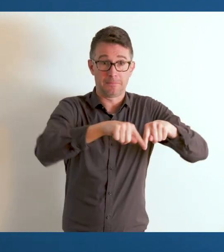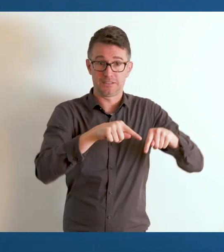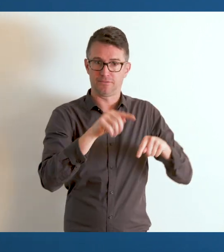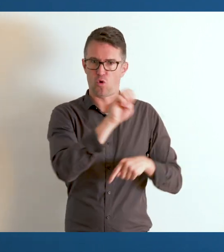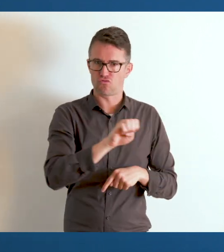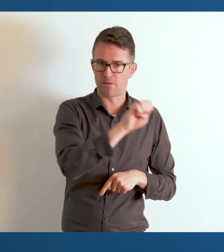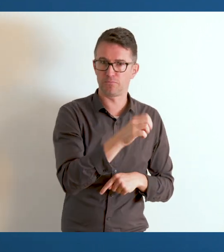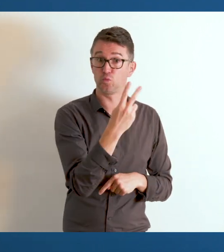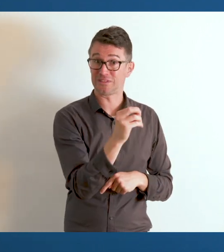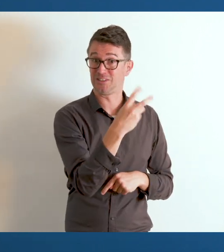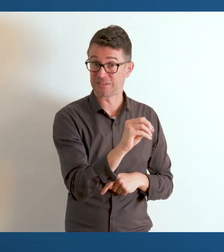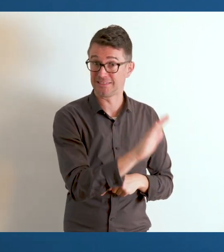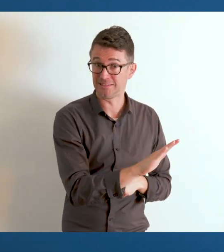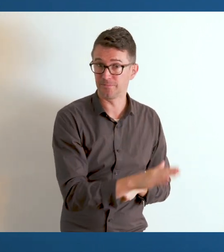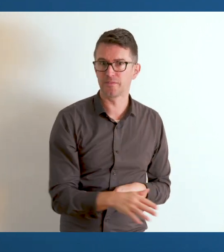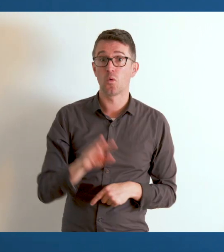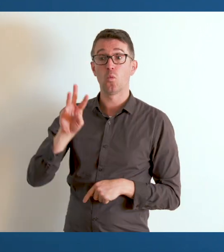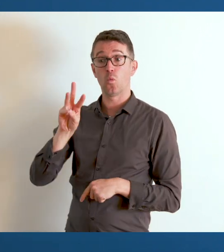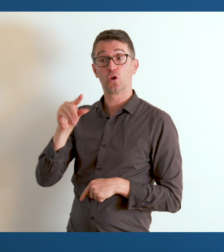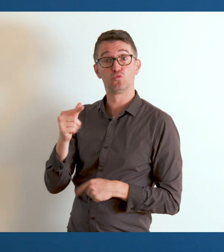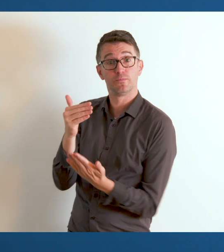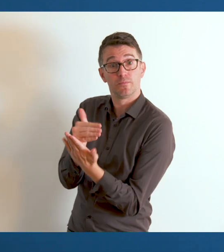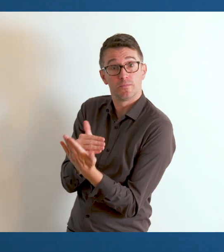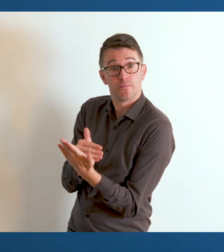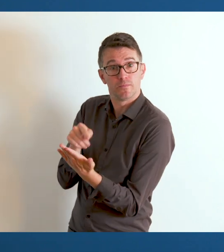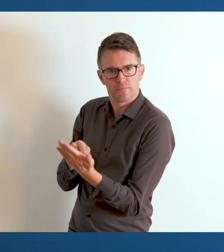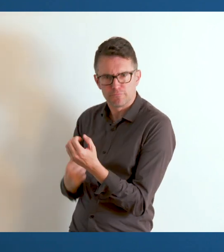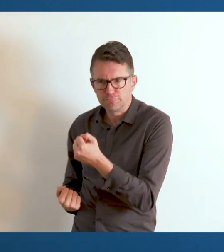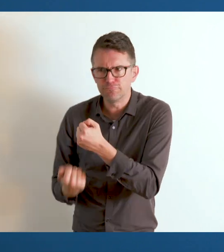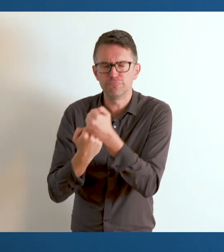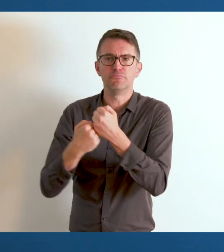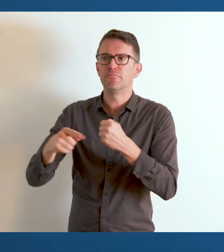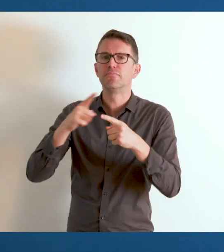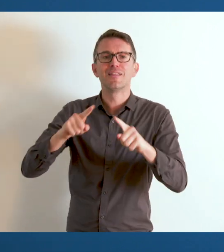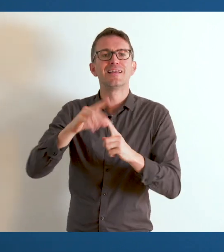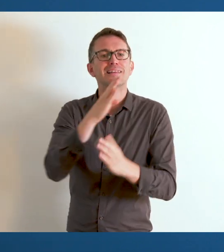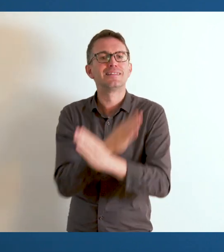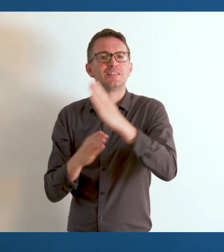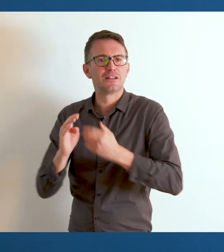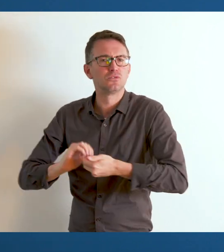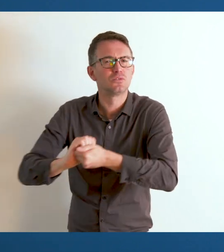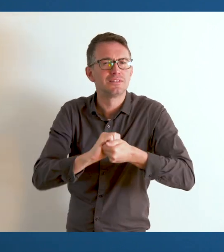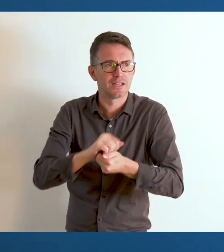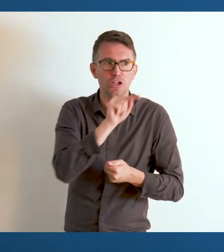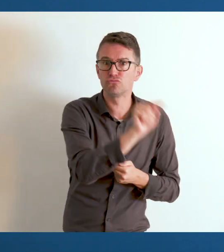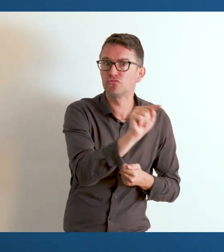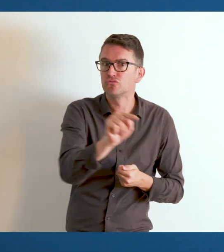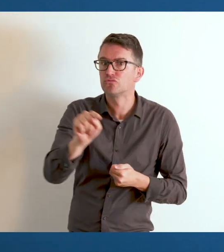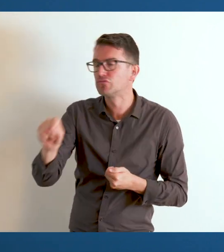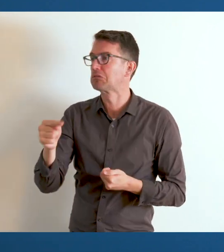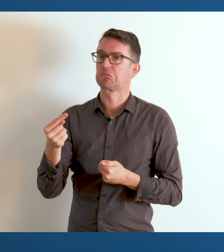censuses. And the Washington Group short set has been championed by DPOs, disabled persons organizations, and